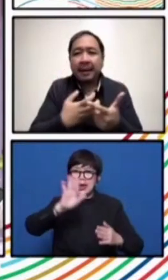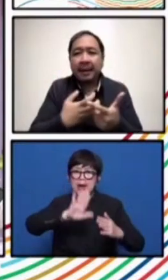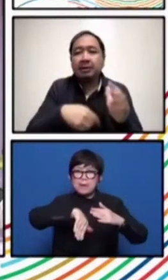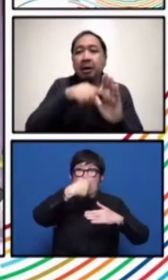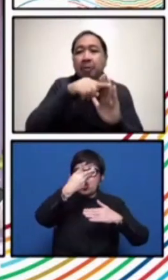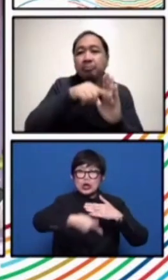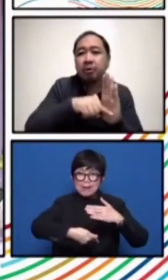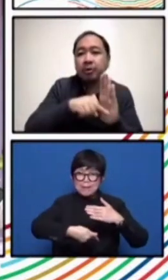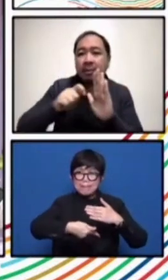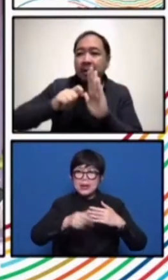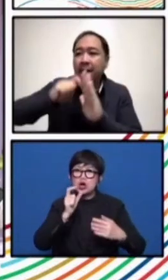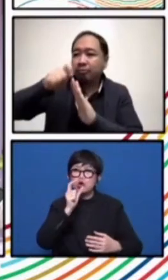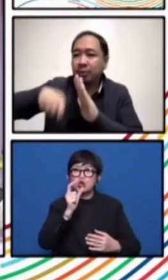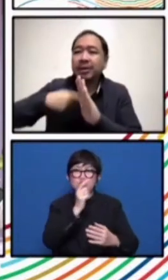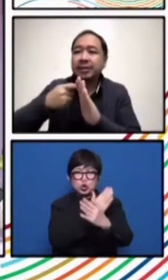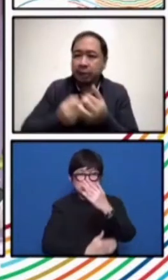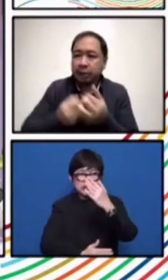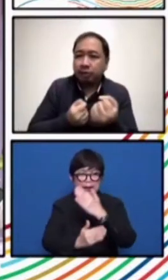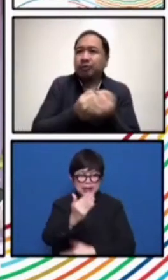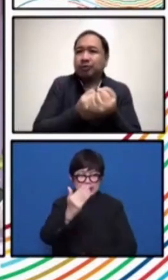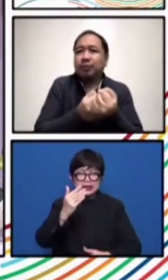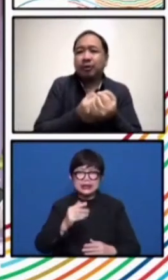Builds an example or case in point